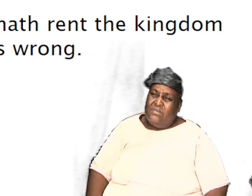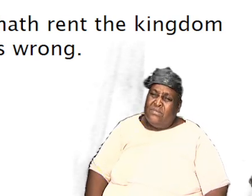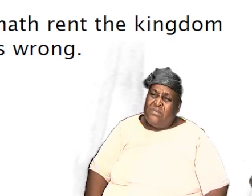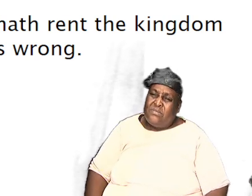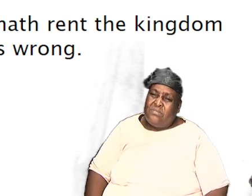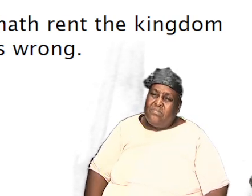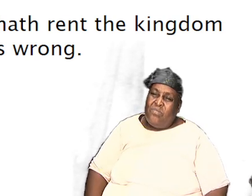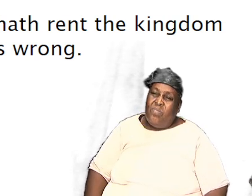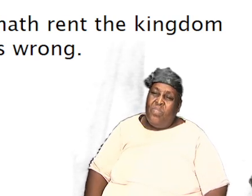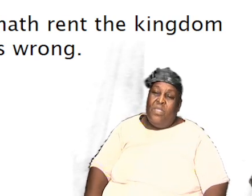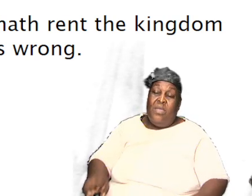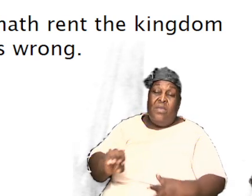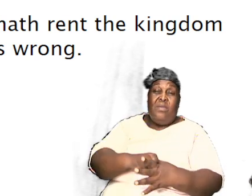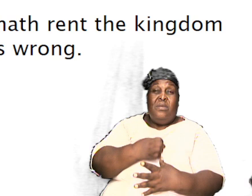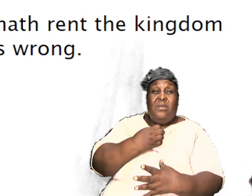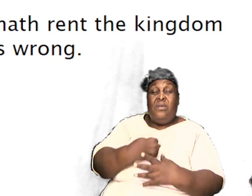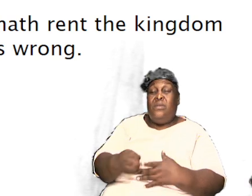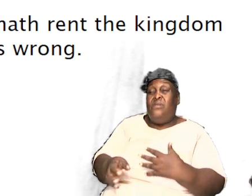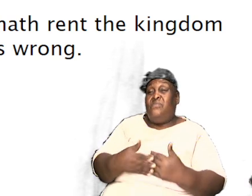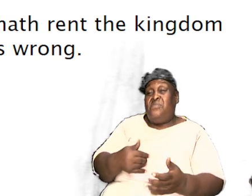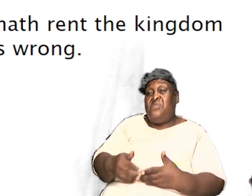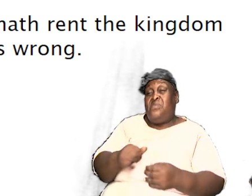So even though all the